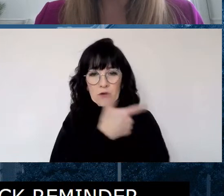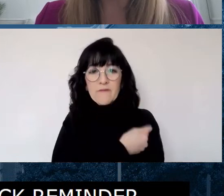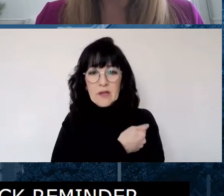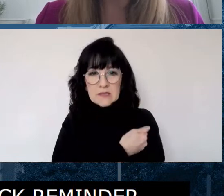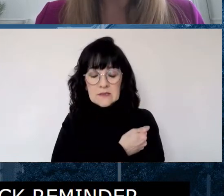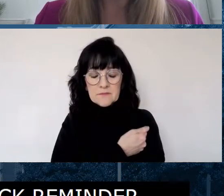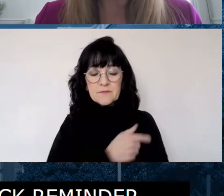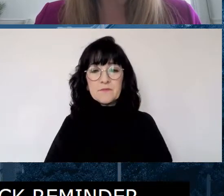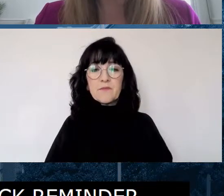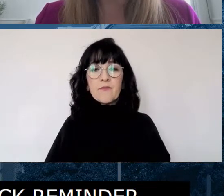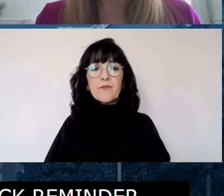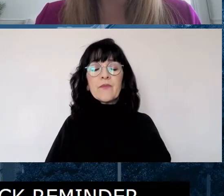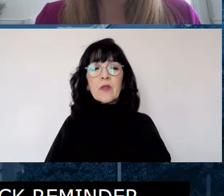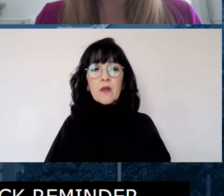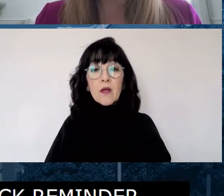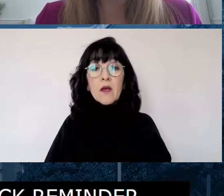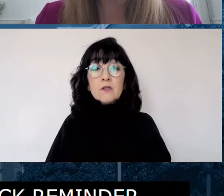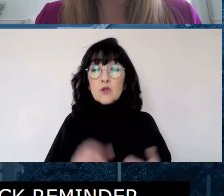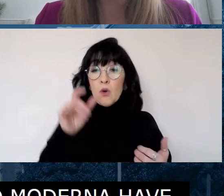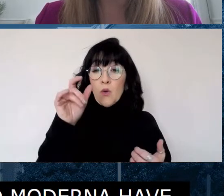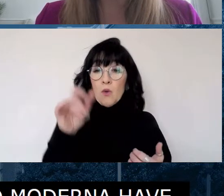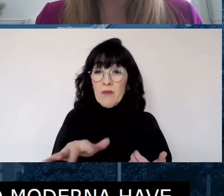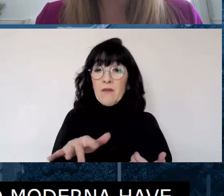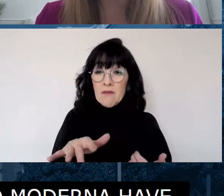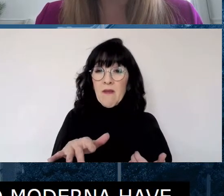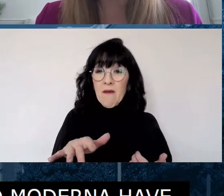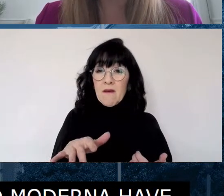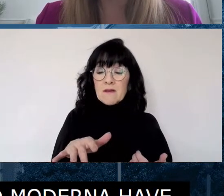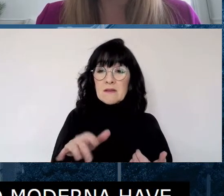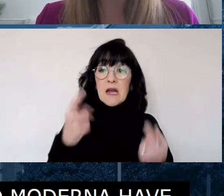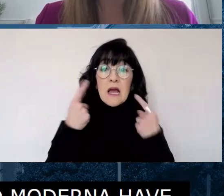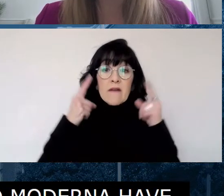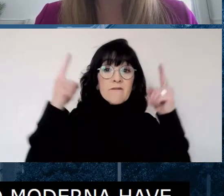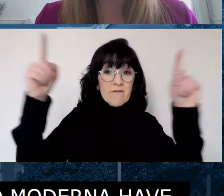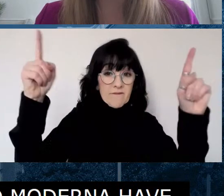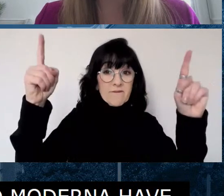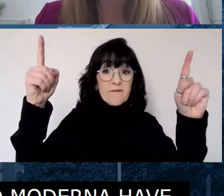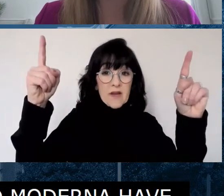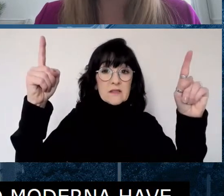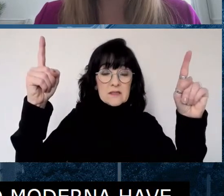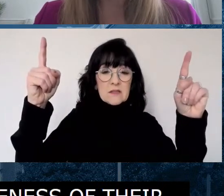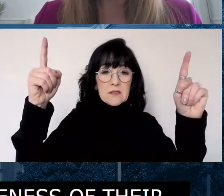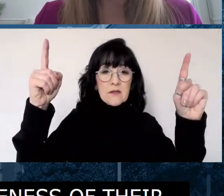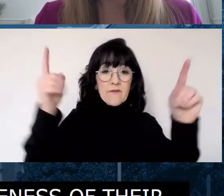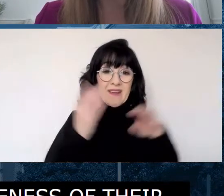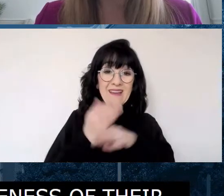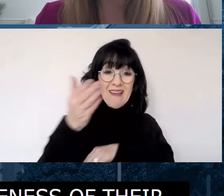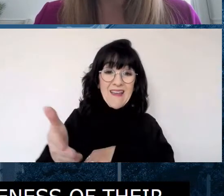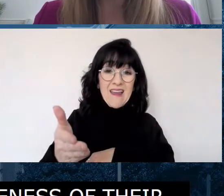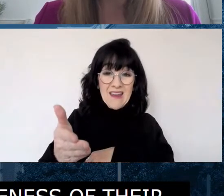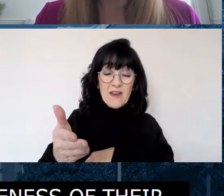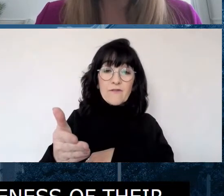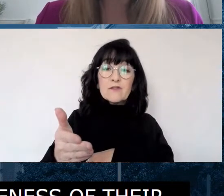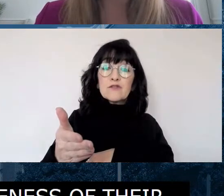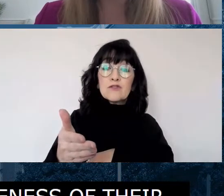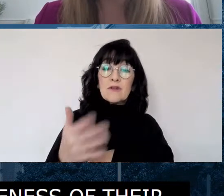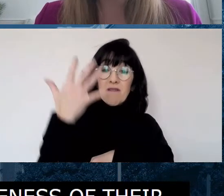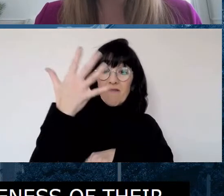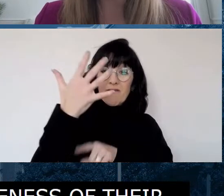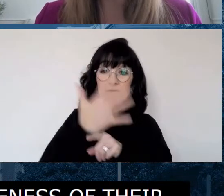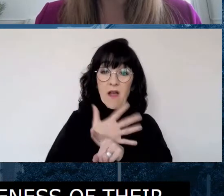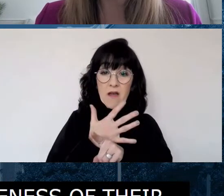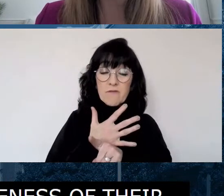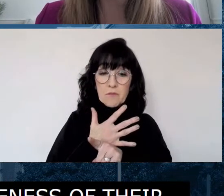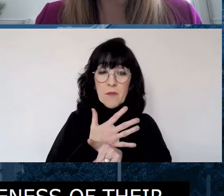individuals showed a reduction in vaccine effectiveness after approximately 5 months after